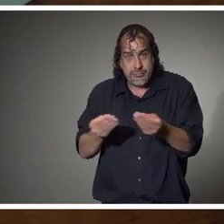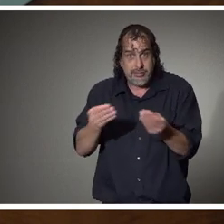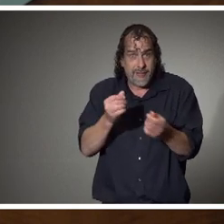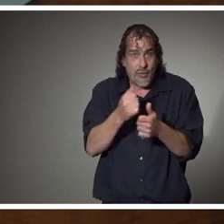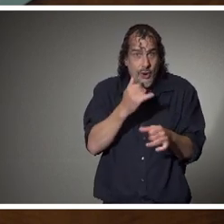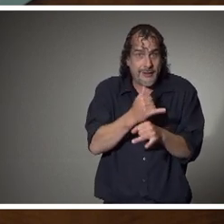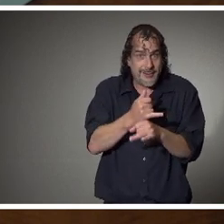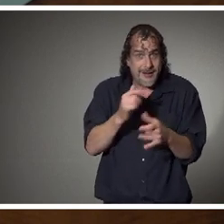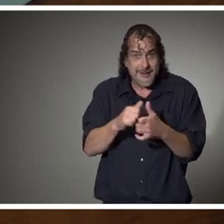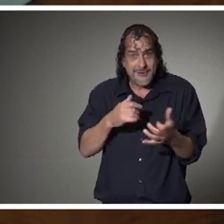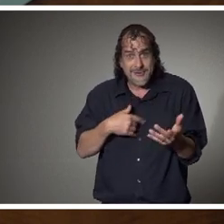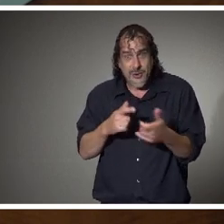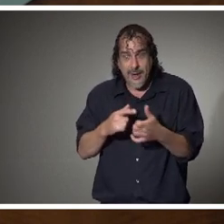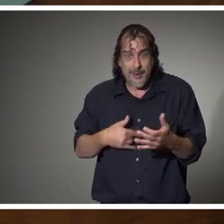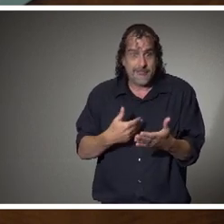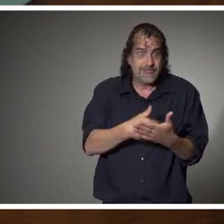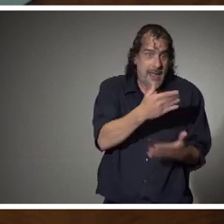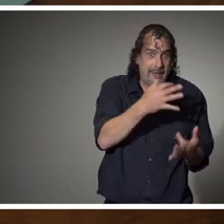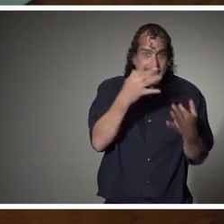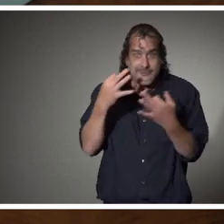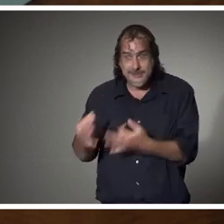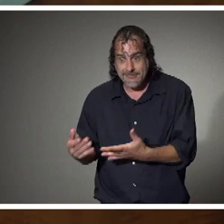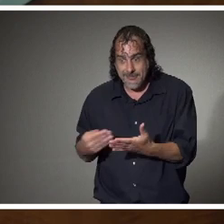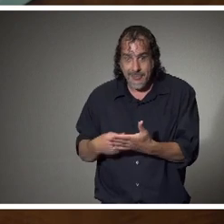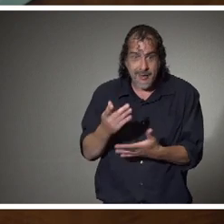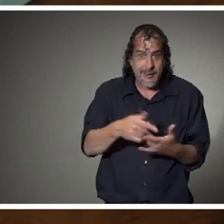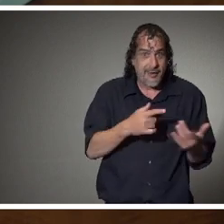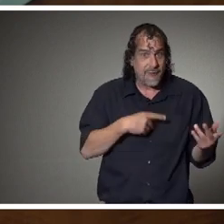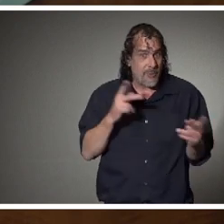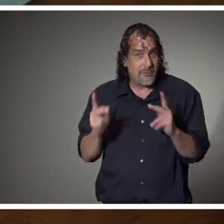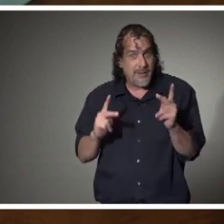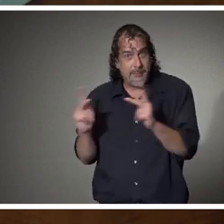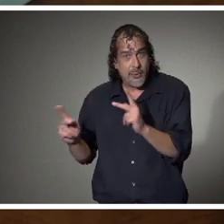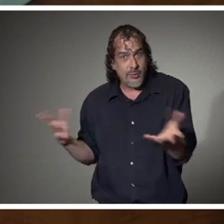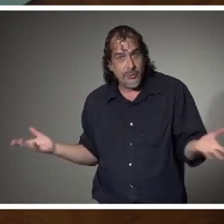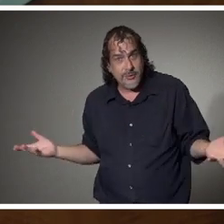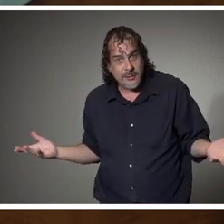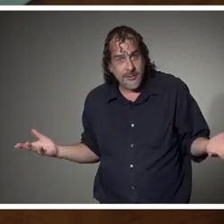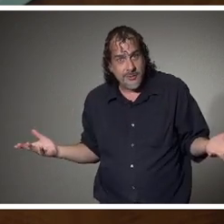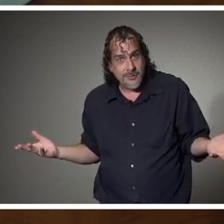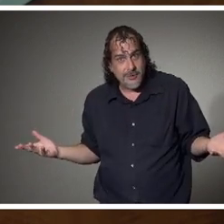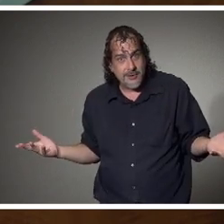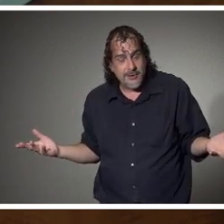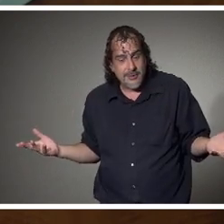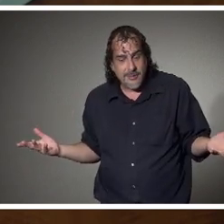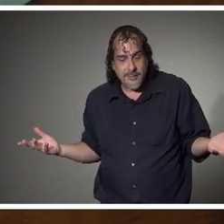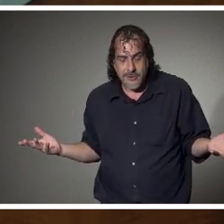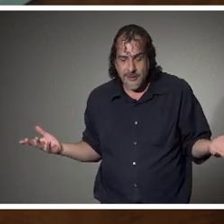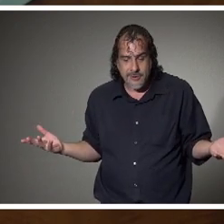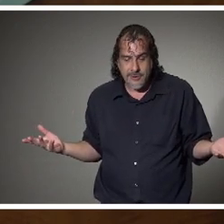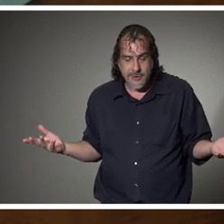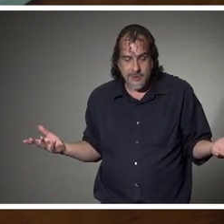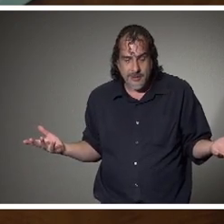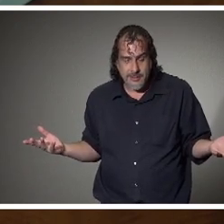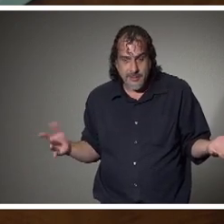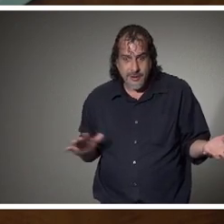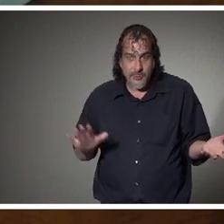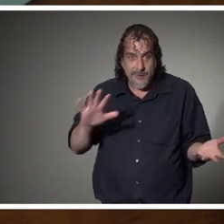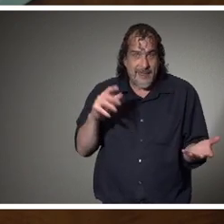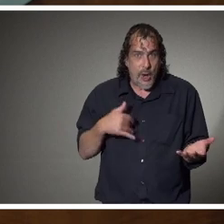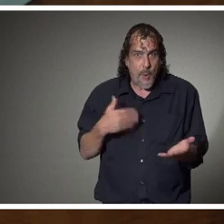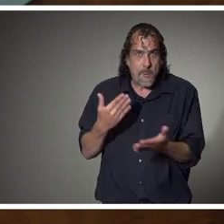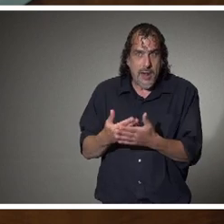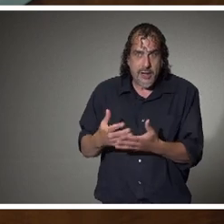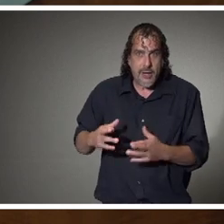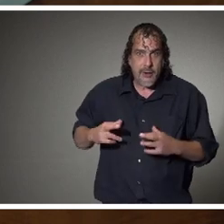I was making buy and sell decisions for securities for individuals with their life savings.